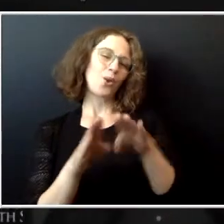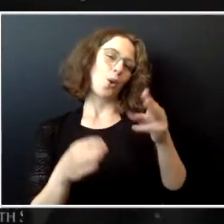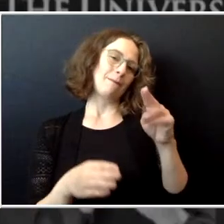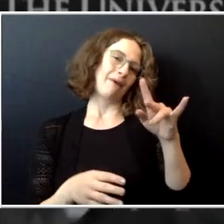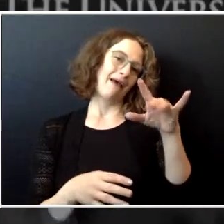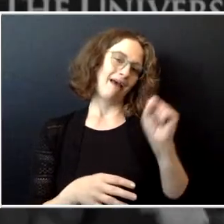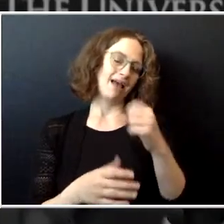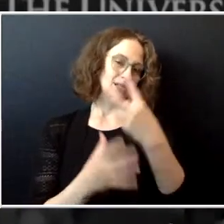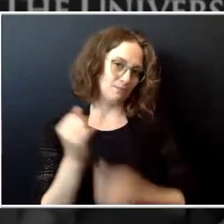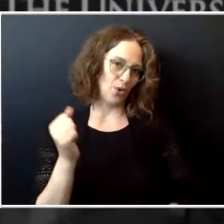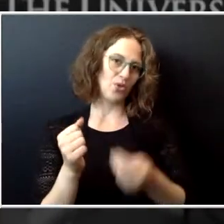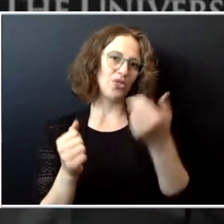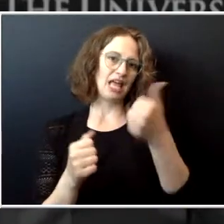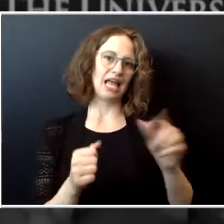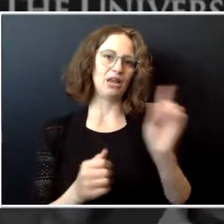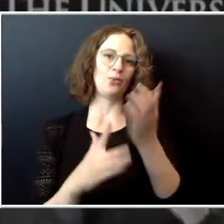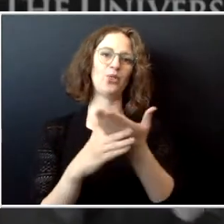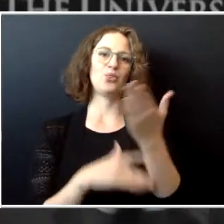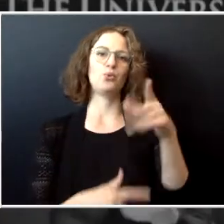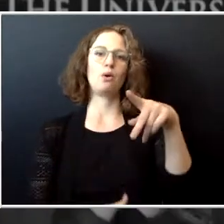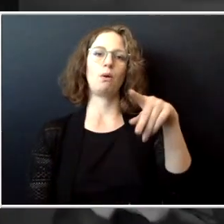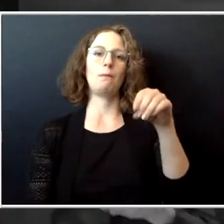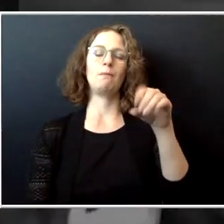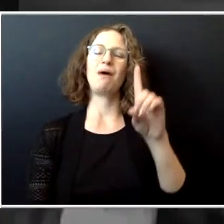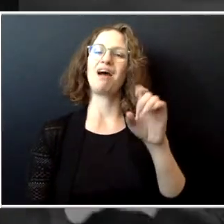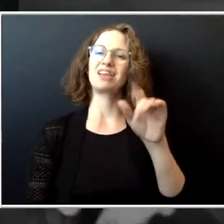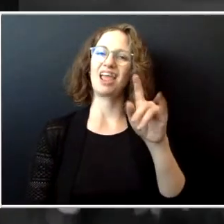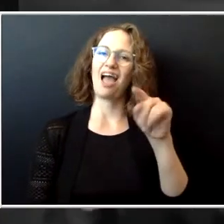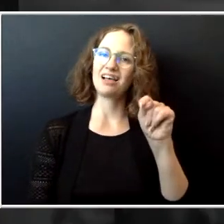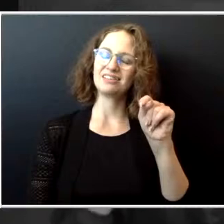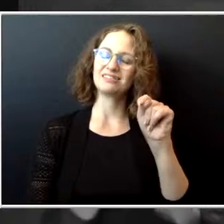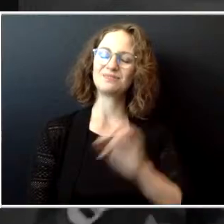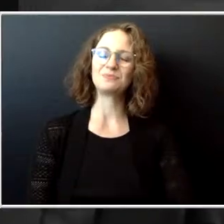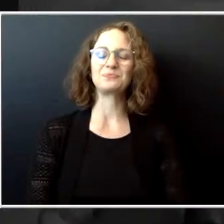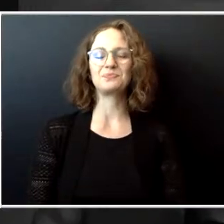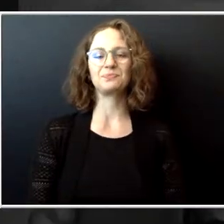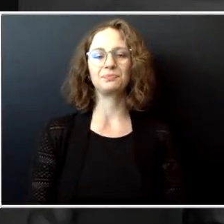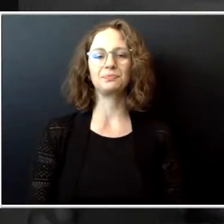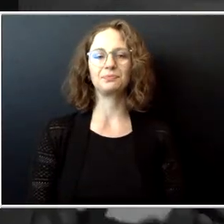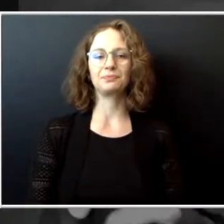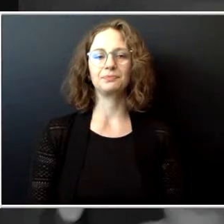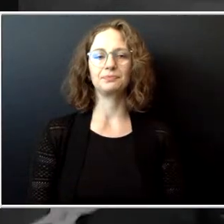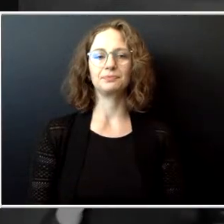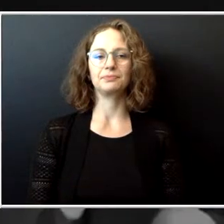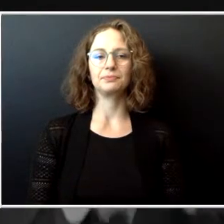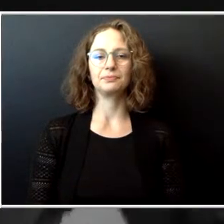Stites podcast. Now, everywhere podcasts are available.